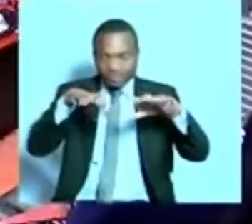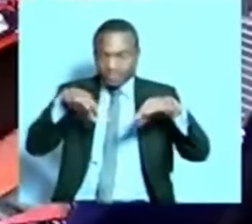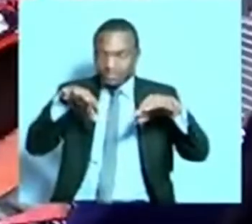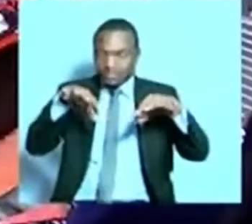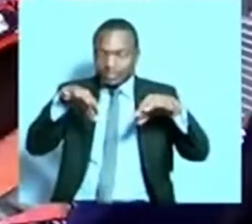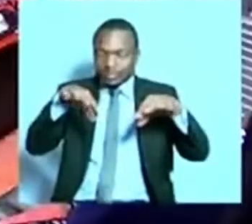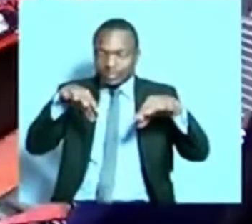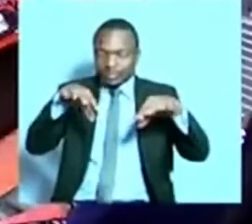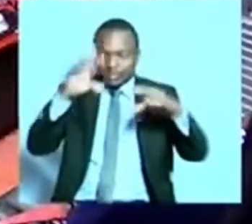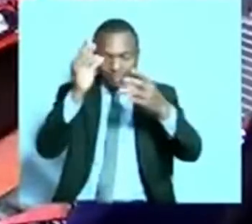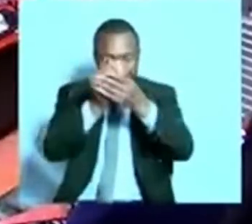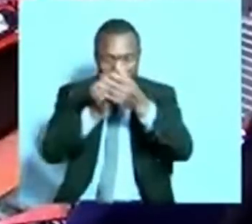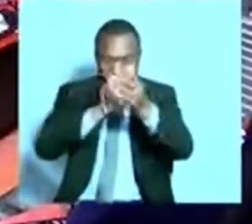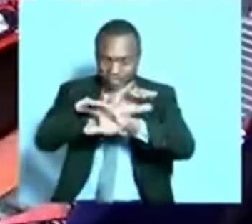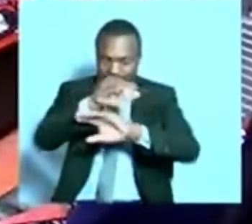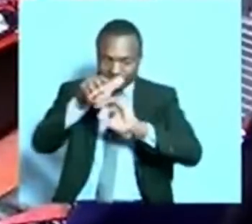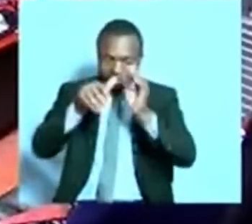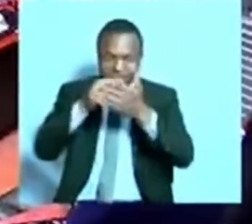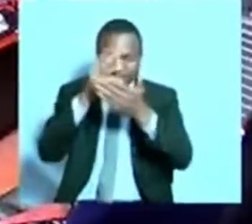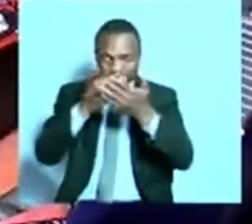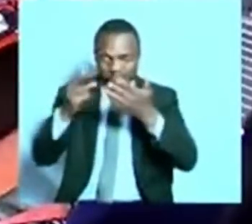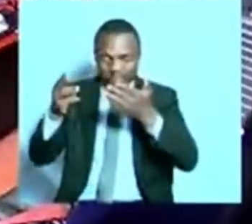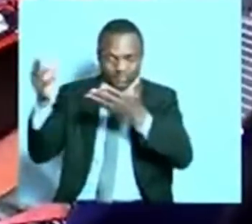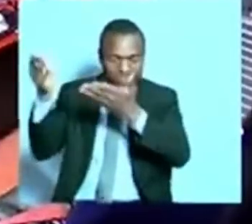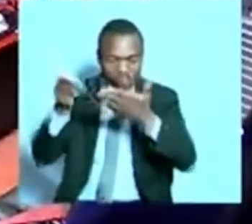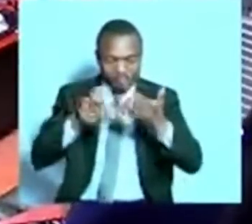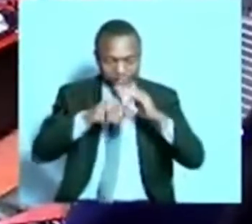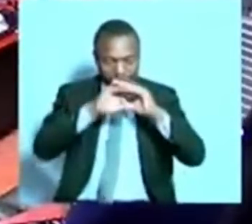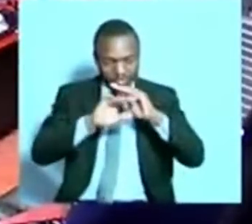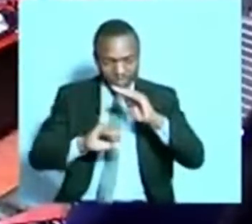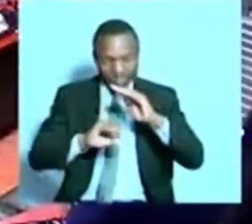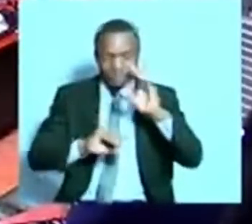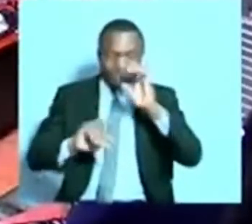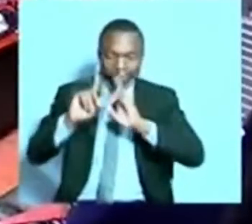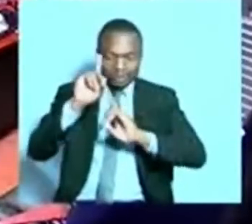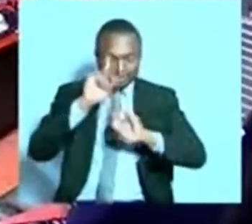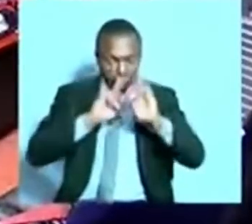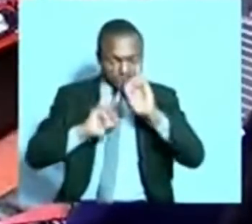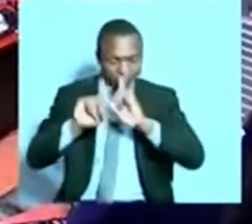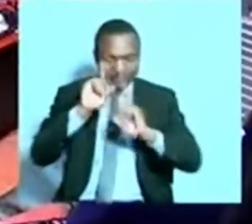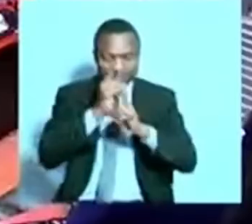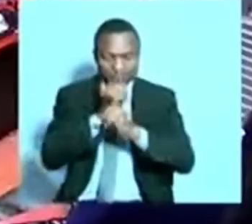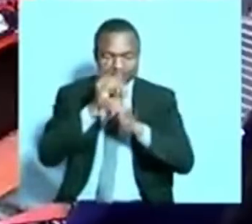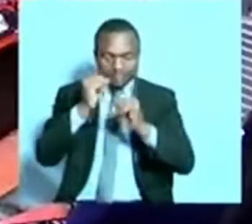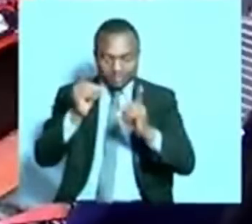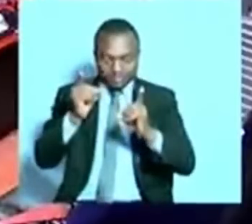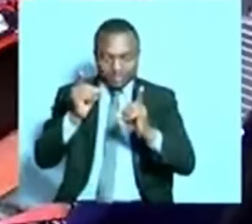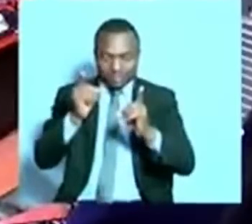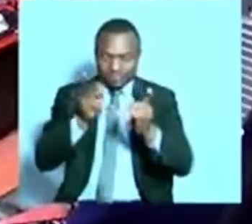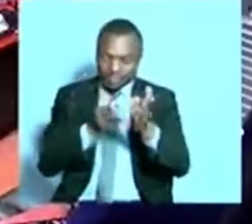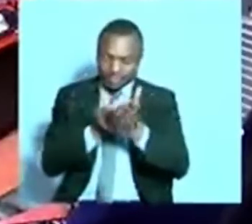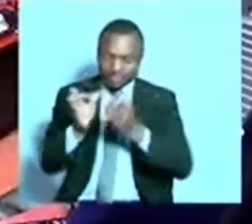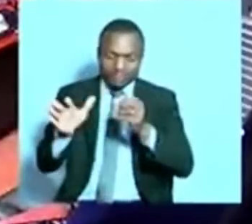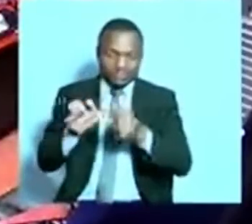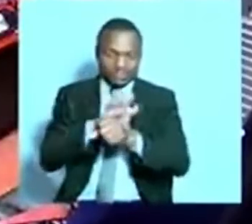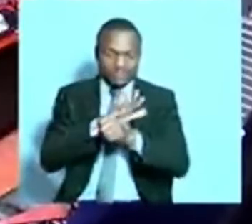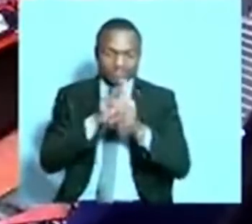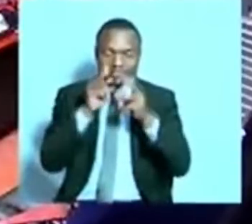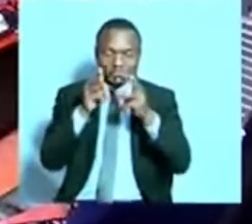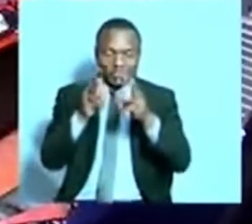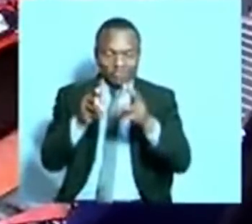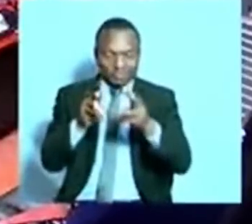and consider all matters that shall come under our deliberation in so just and faithful a